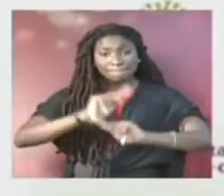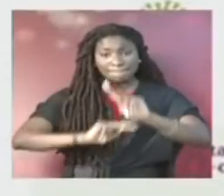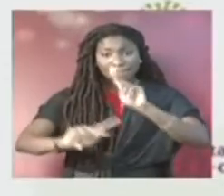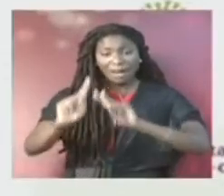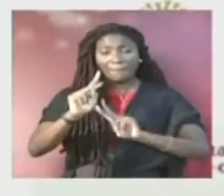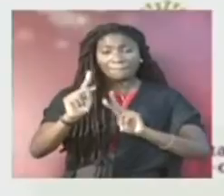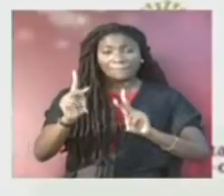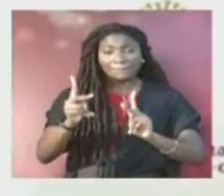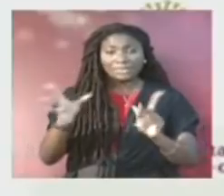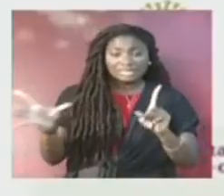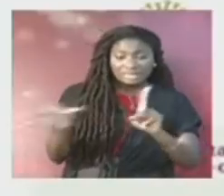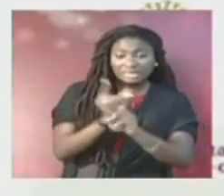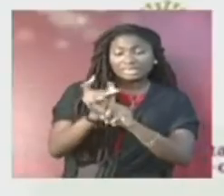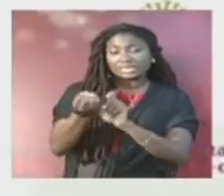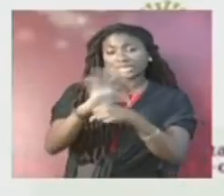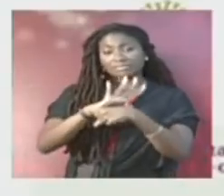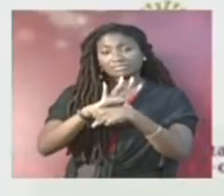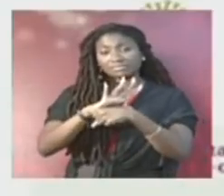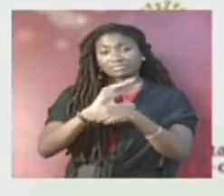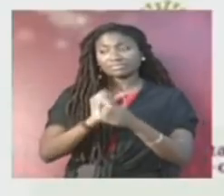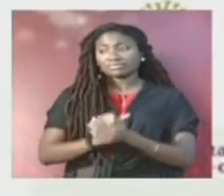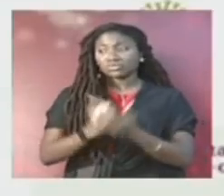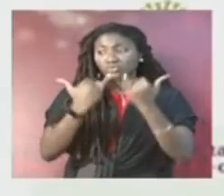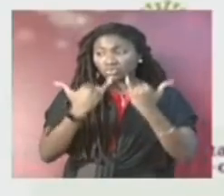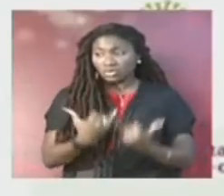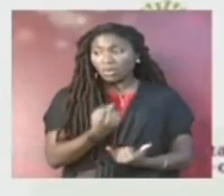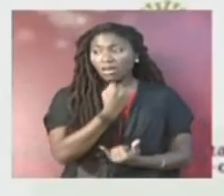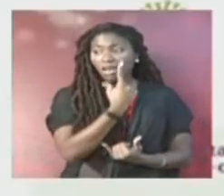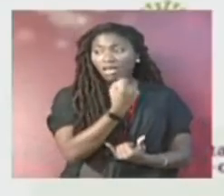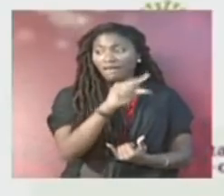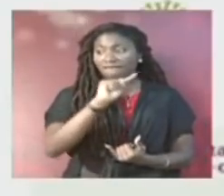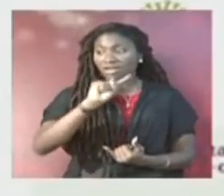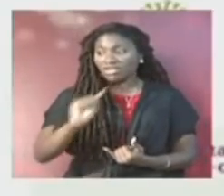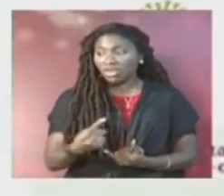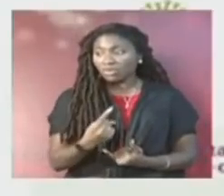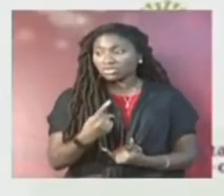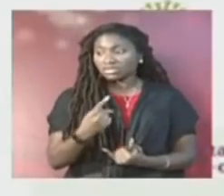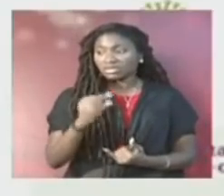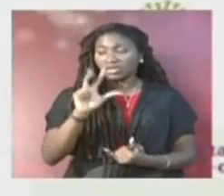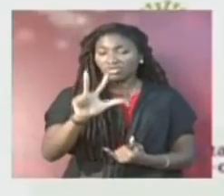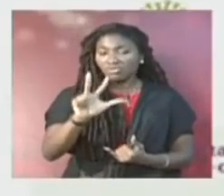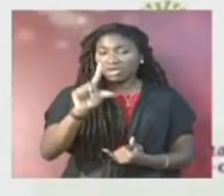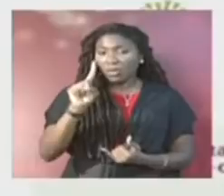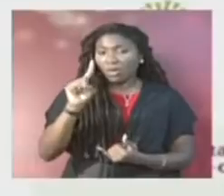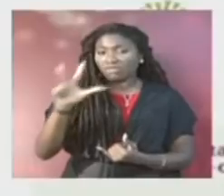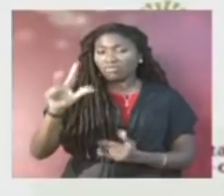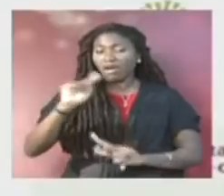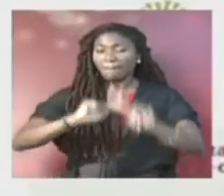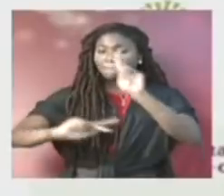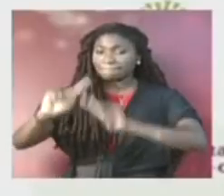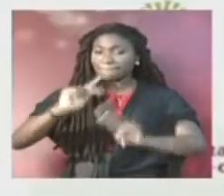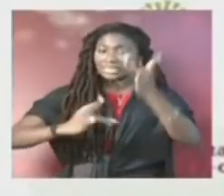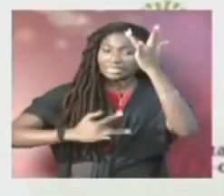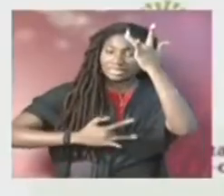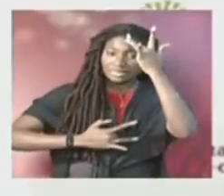as of March 12th to 11,313, leaving our total recovered patients